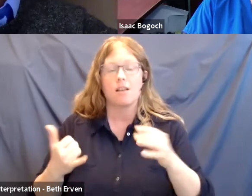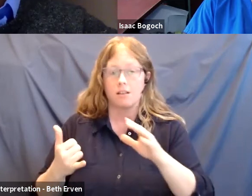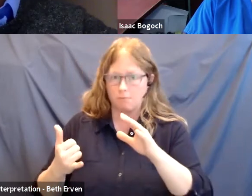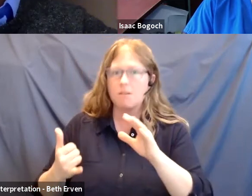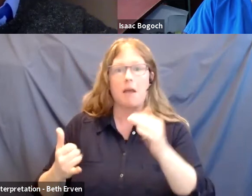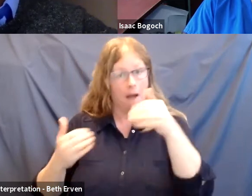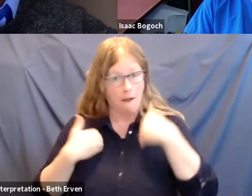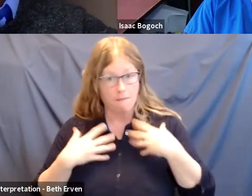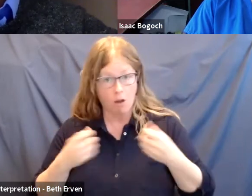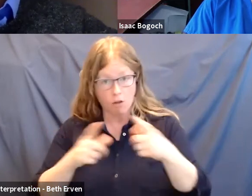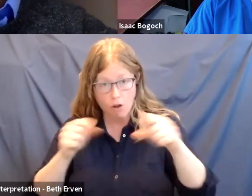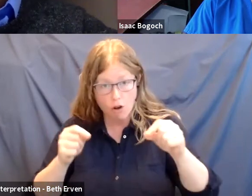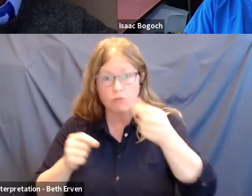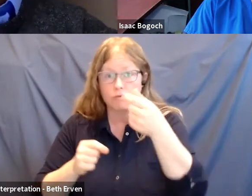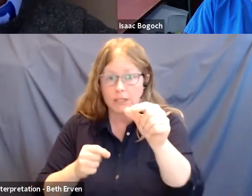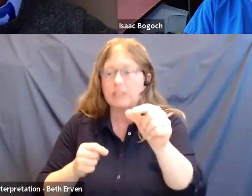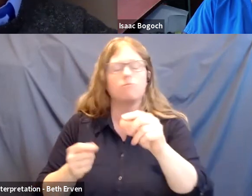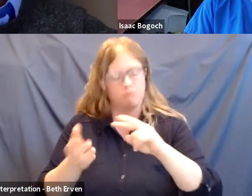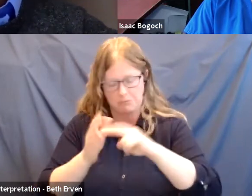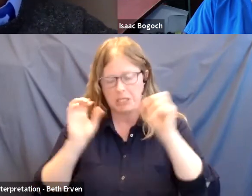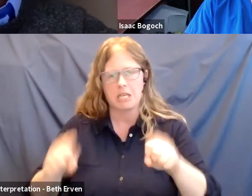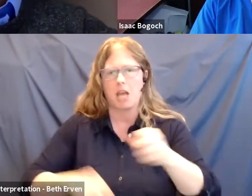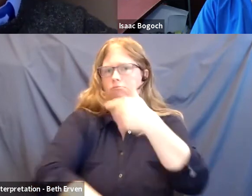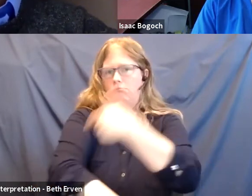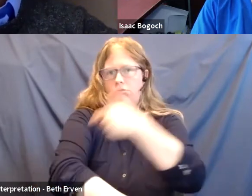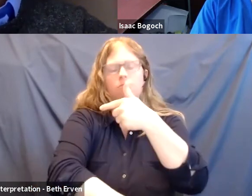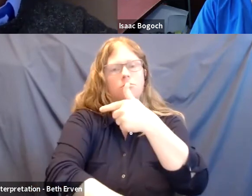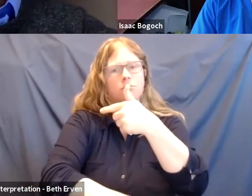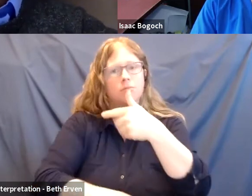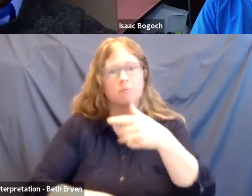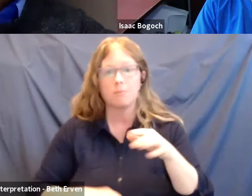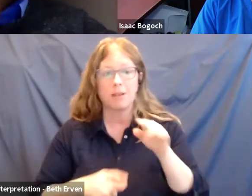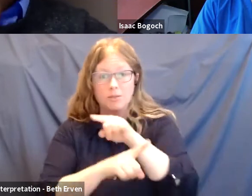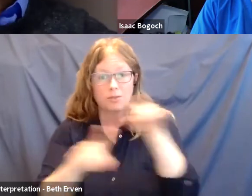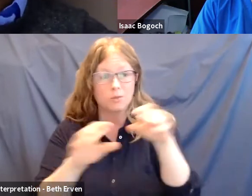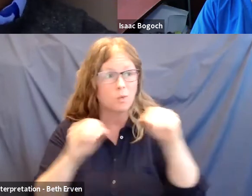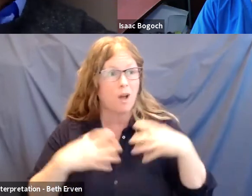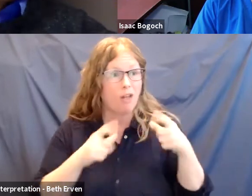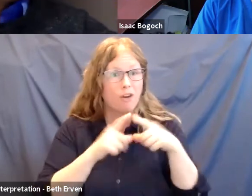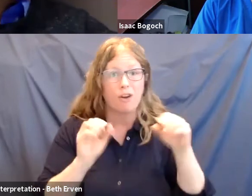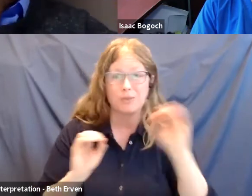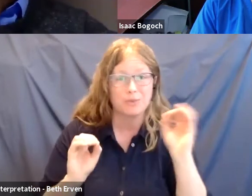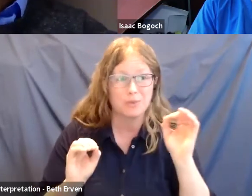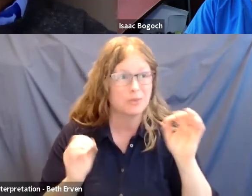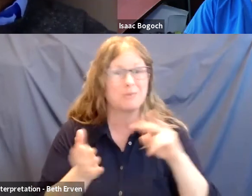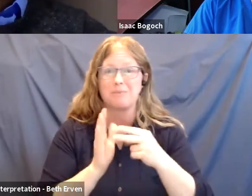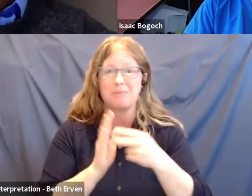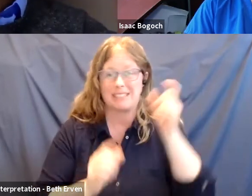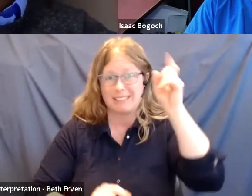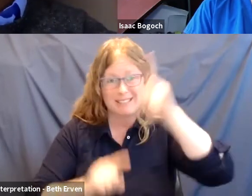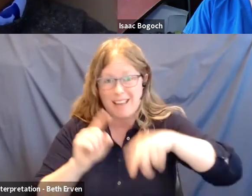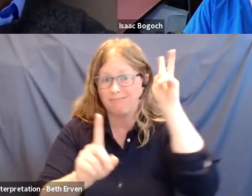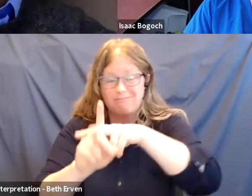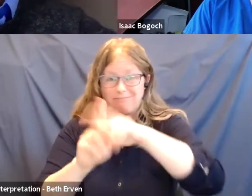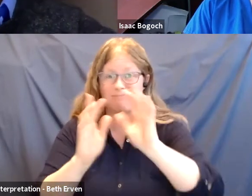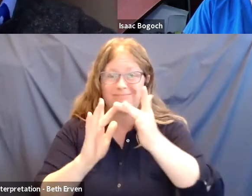we cannot get people without an OHIP card to book an appointment on the provincial website. We flagged this for the government. We're told that